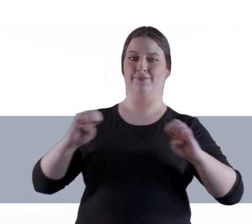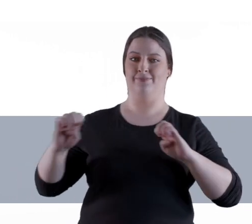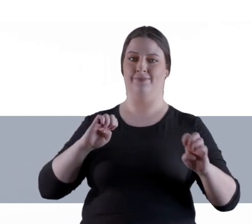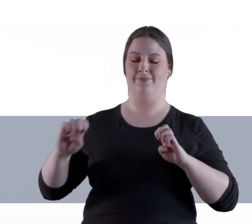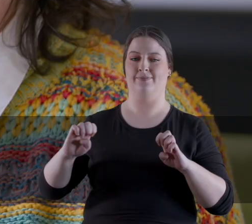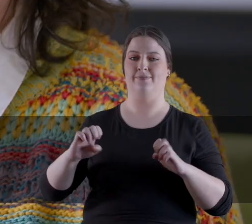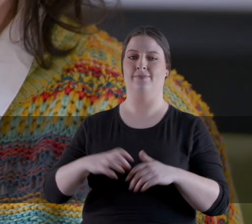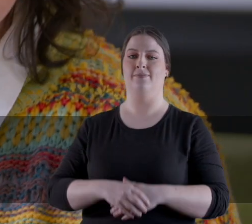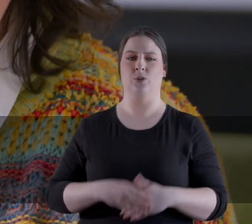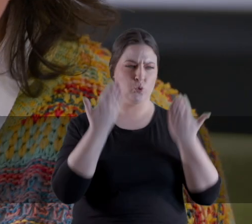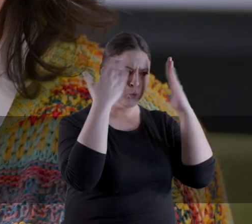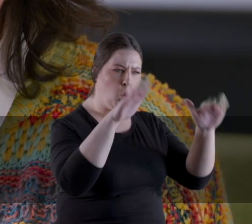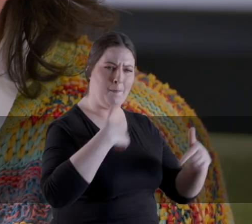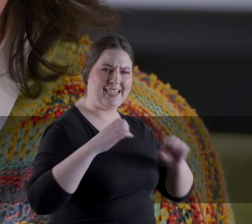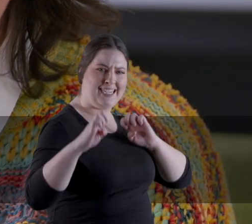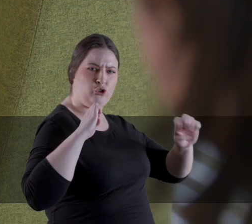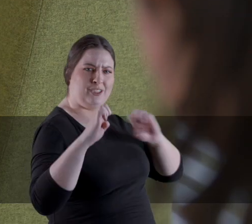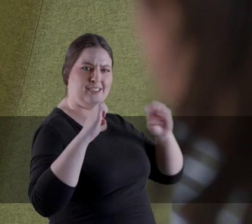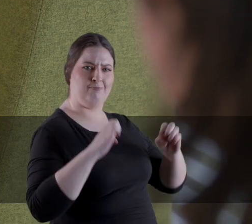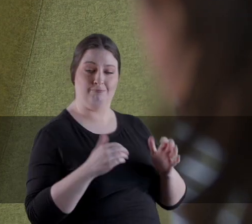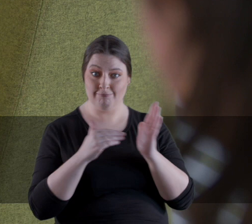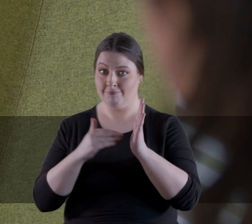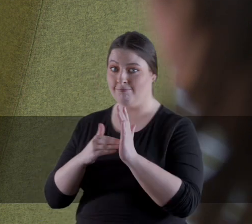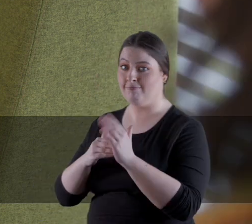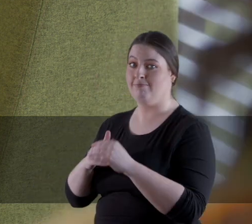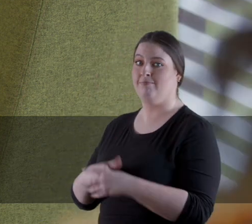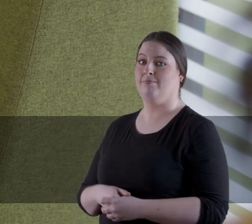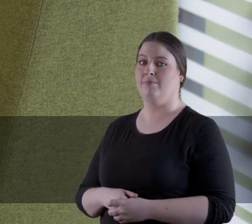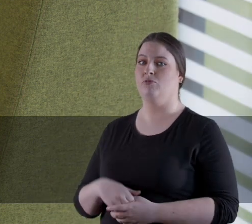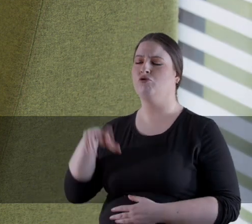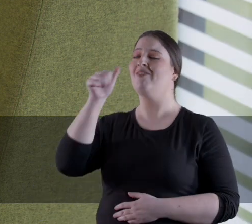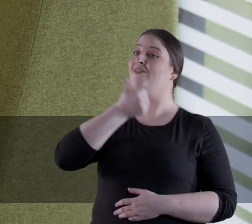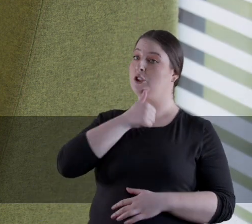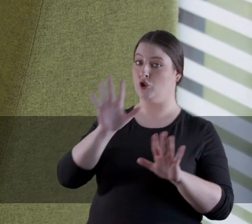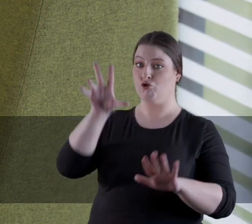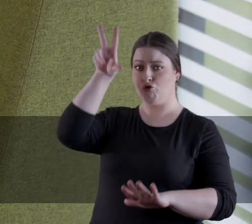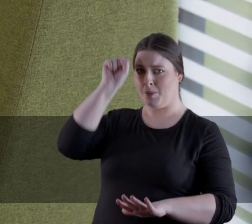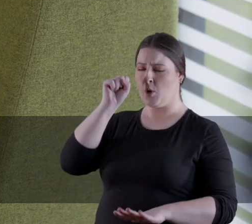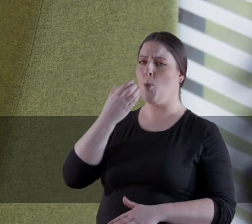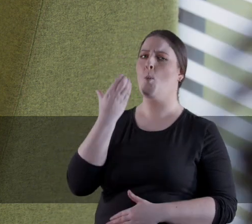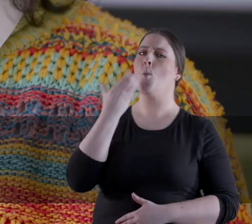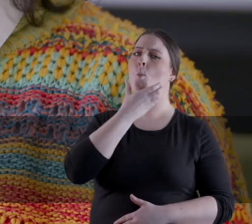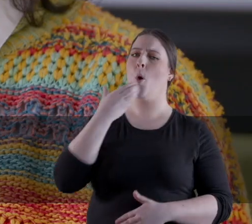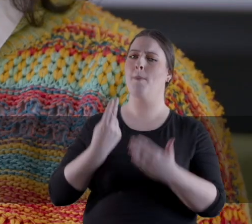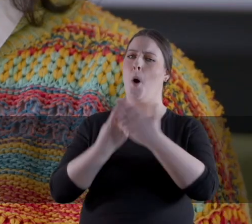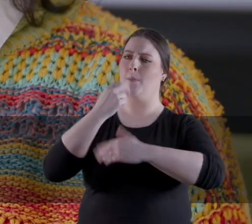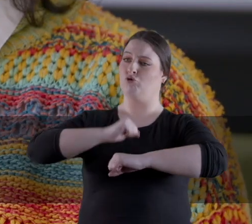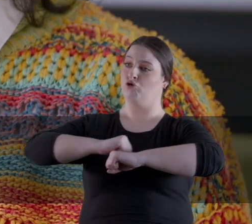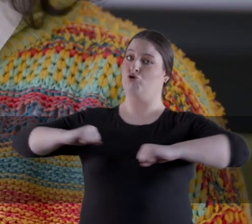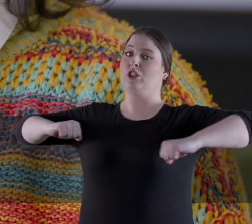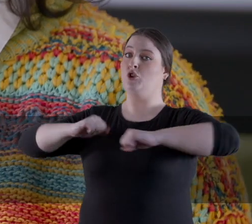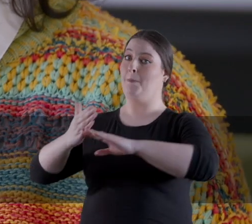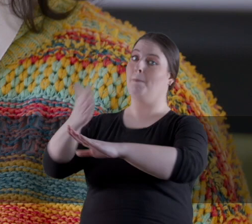different exercises. Could you show me some exercises? Yes, of course. First, you remember to do some warm-up stretches before we